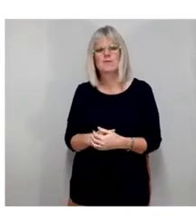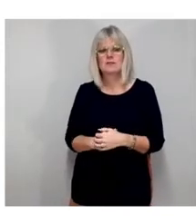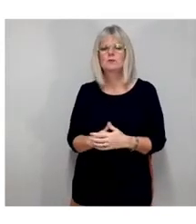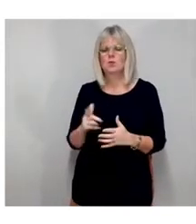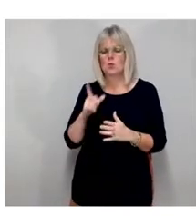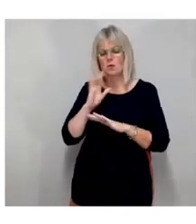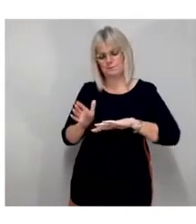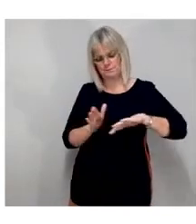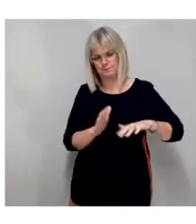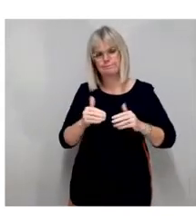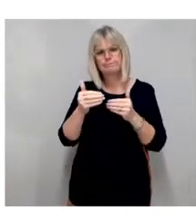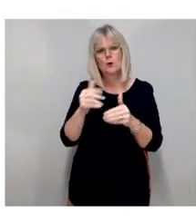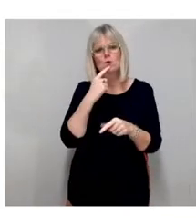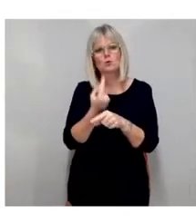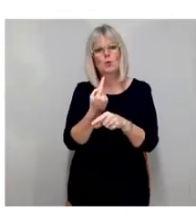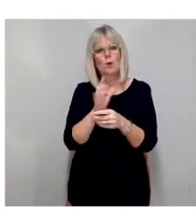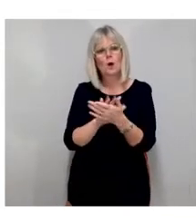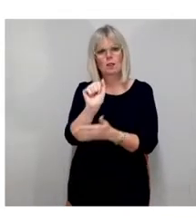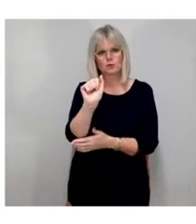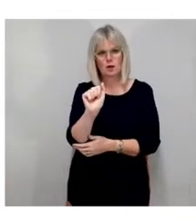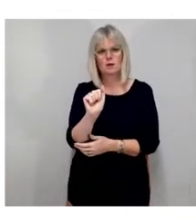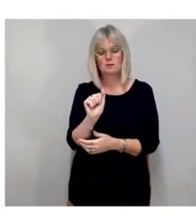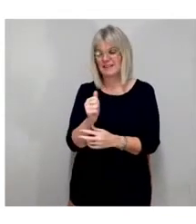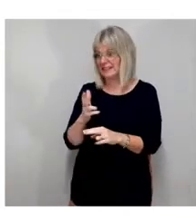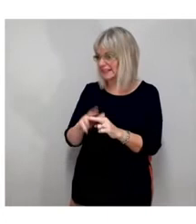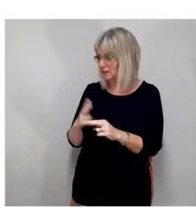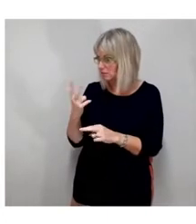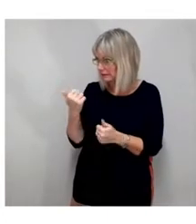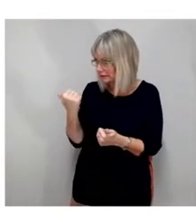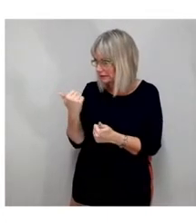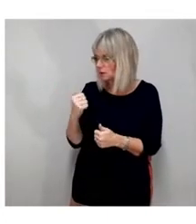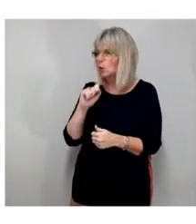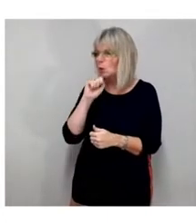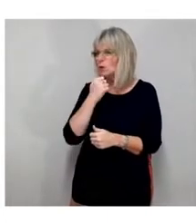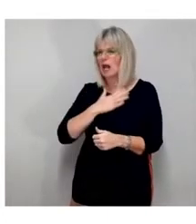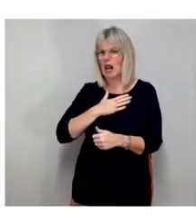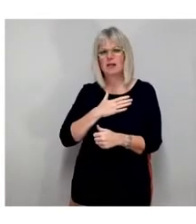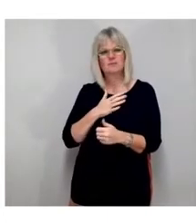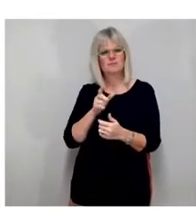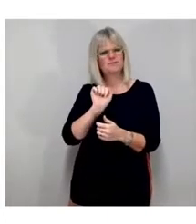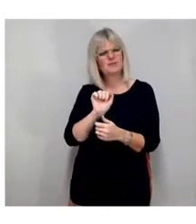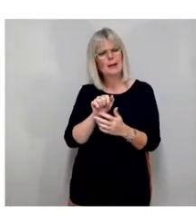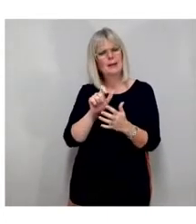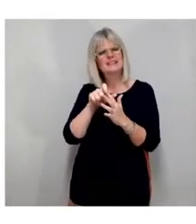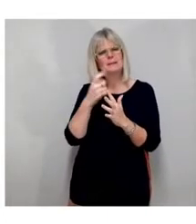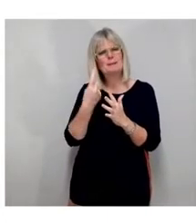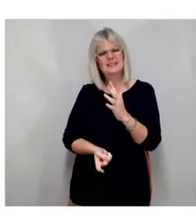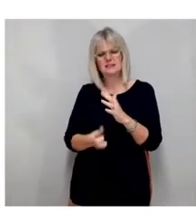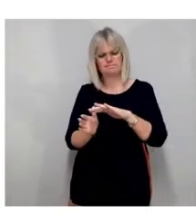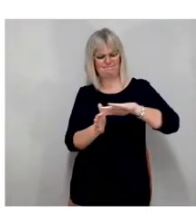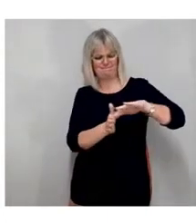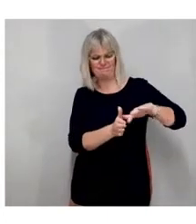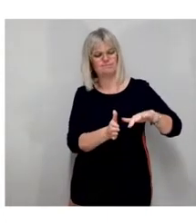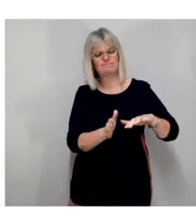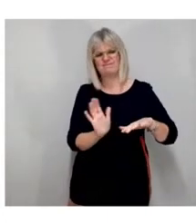about culture. And if you're okay with this, I'd quite like to park the disability kind of angle just for a minute and think more broadly